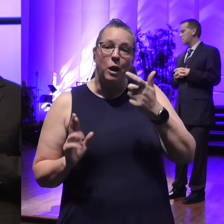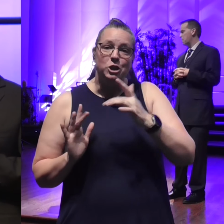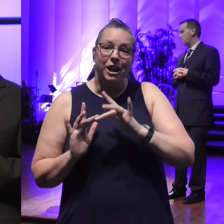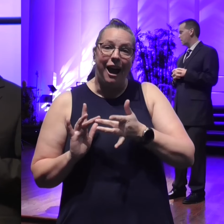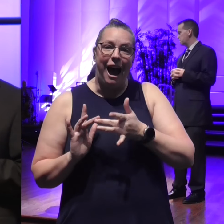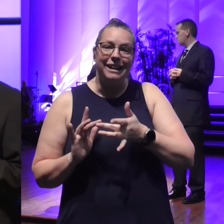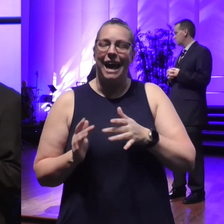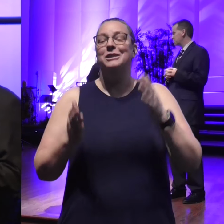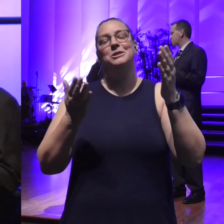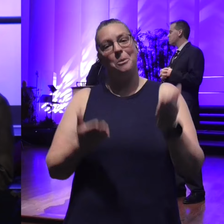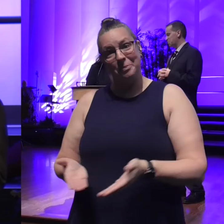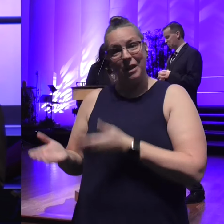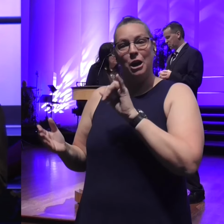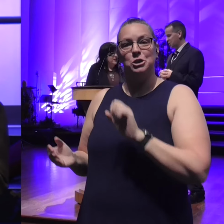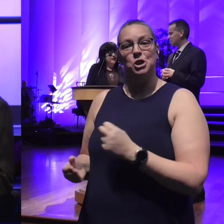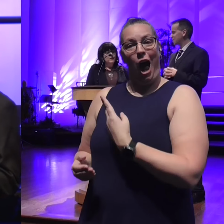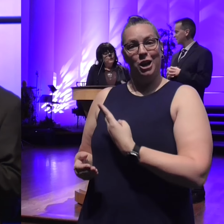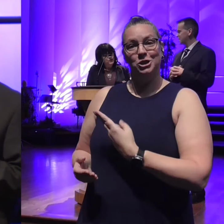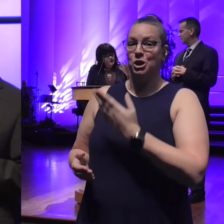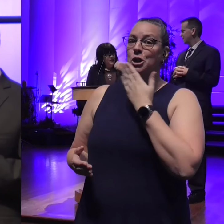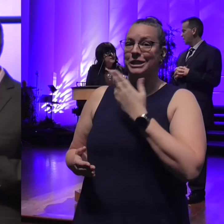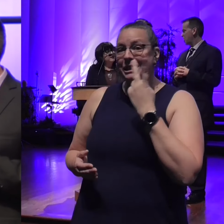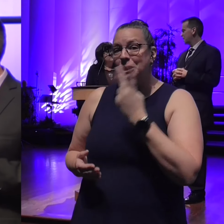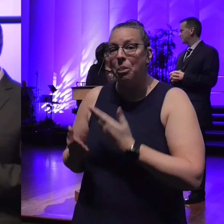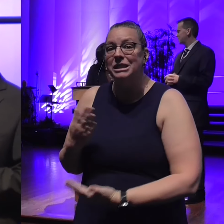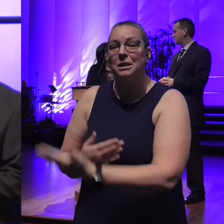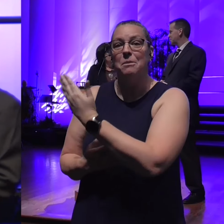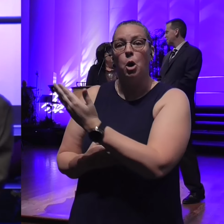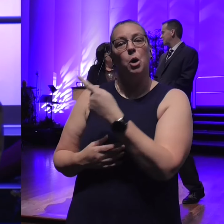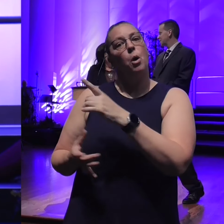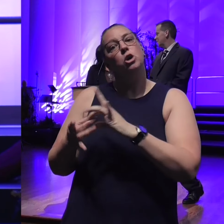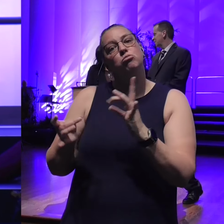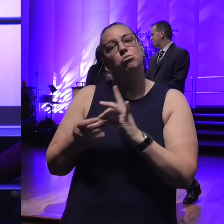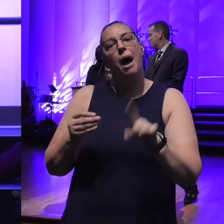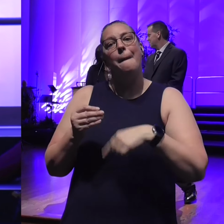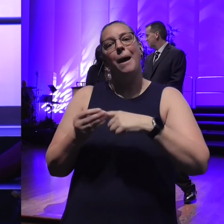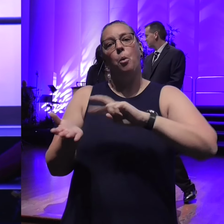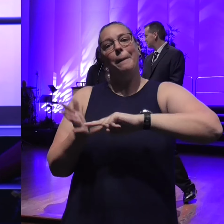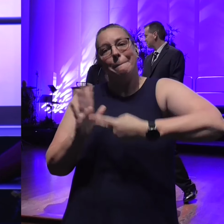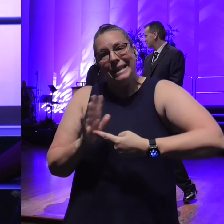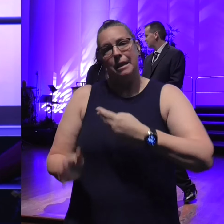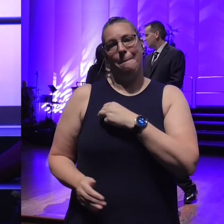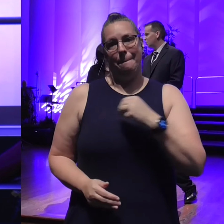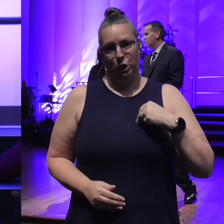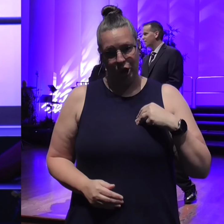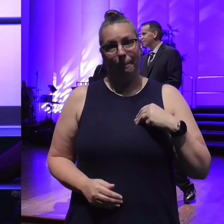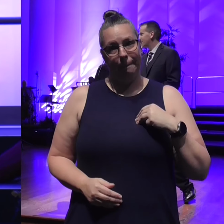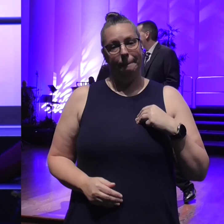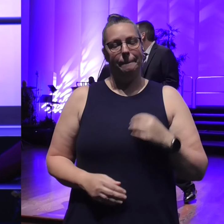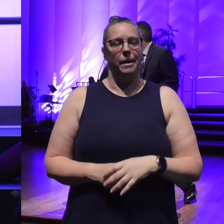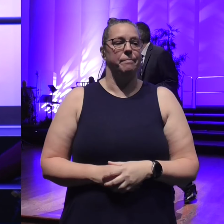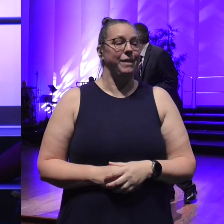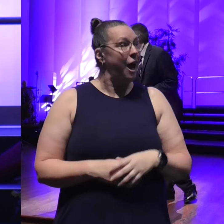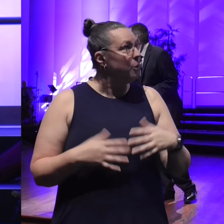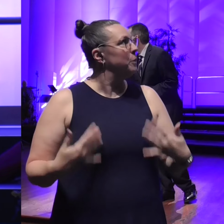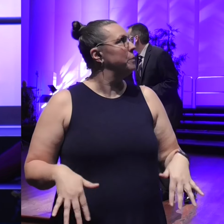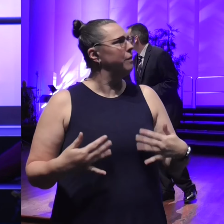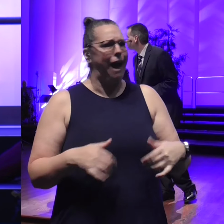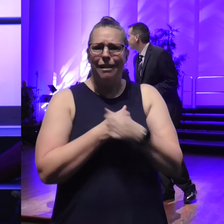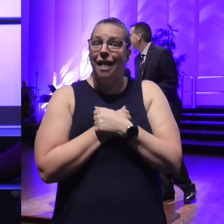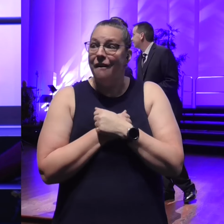So Reverend Josh, welcome. It's good to see you this morning. Would you tell us a little bit about the meaning of membership here and welcome our new members? Sure. Hey, I love